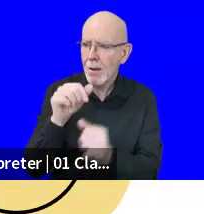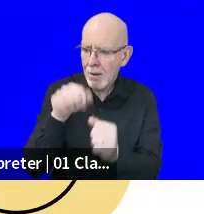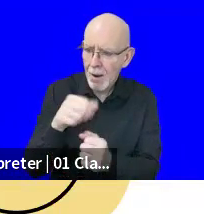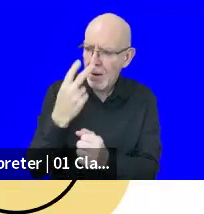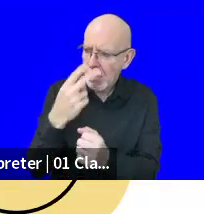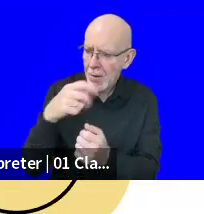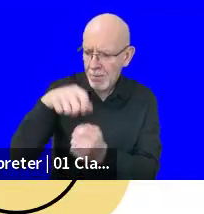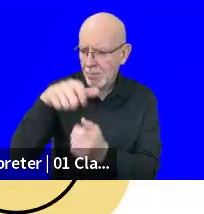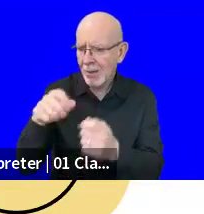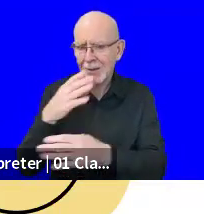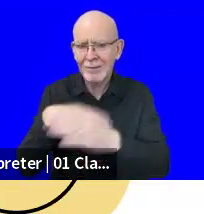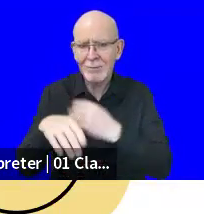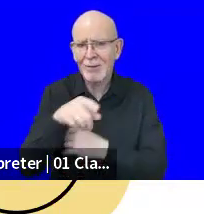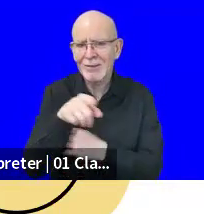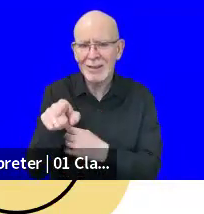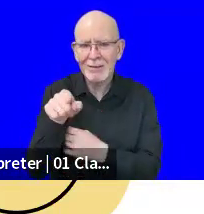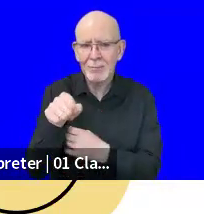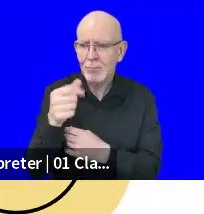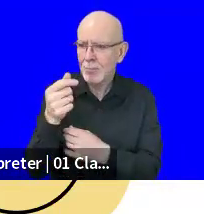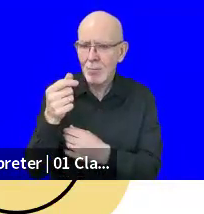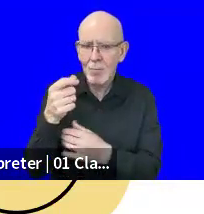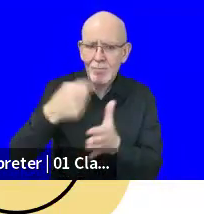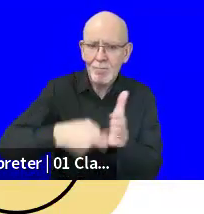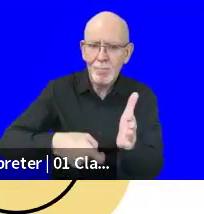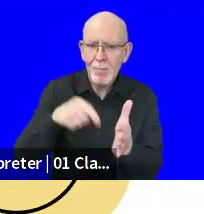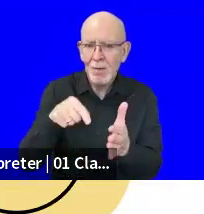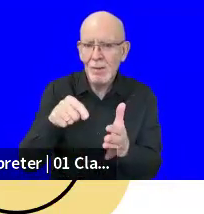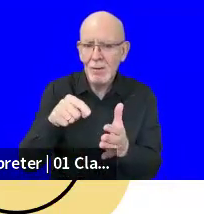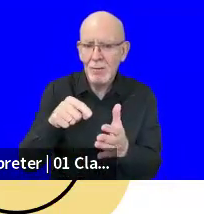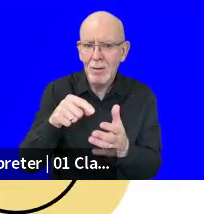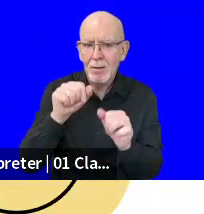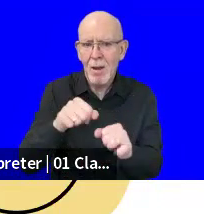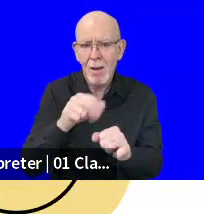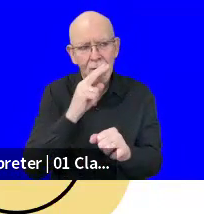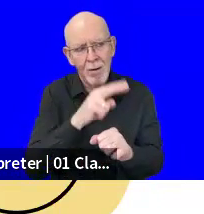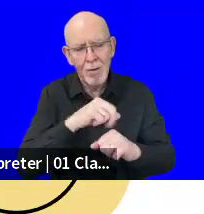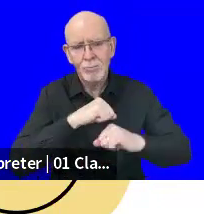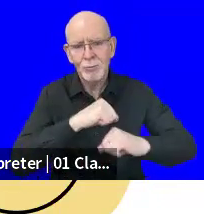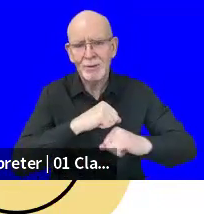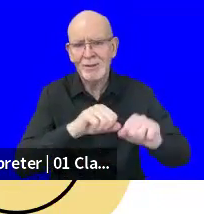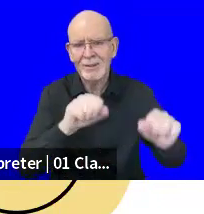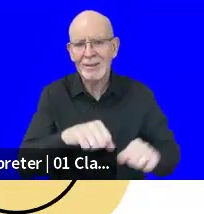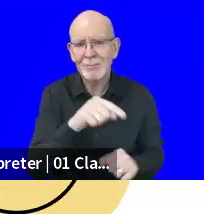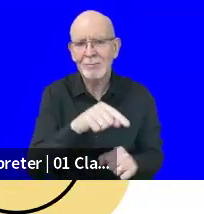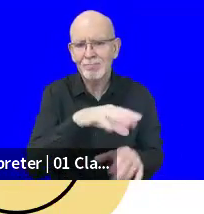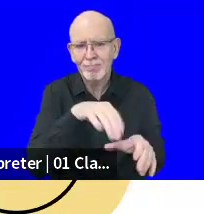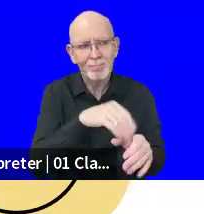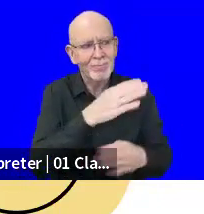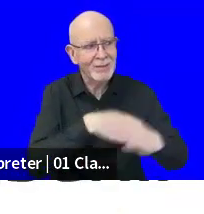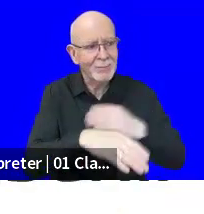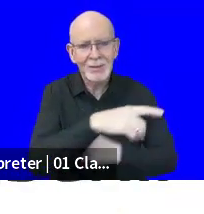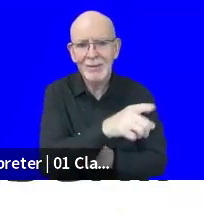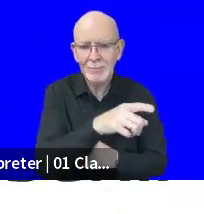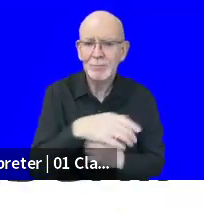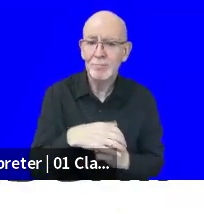of persons with disabilities. So this is really what we would like to focus on today, and I'll come back